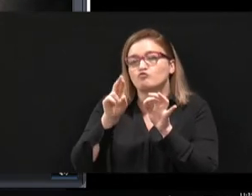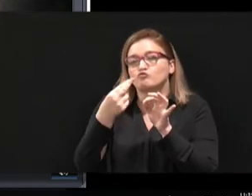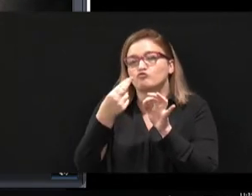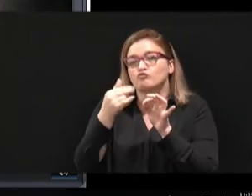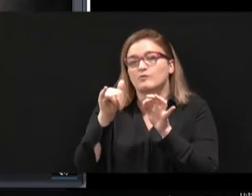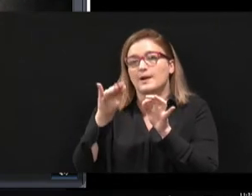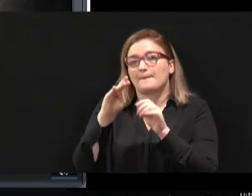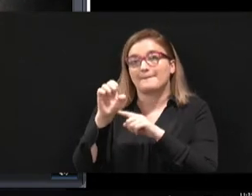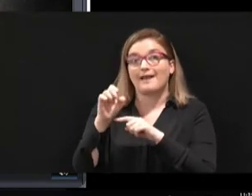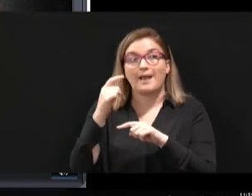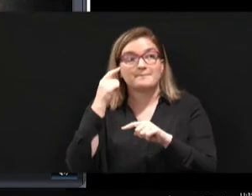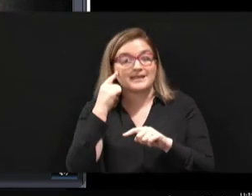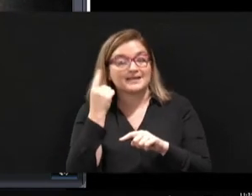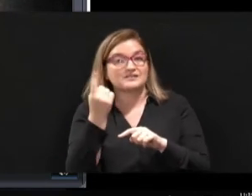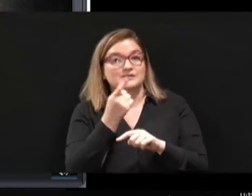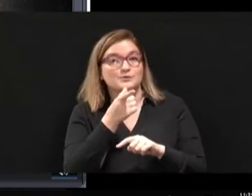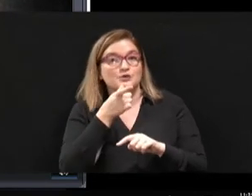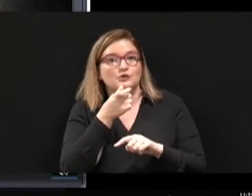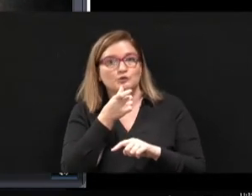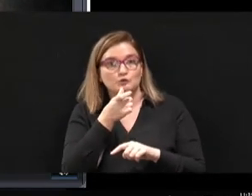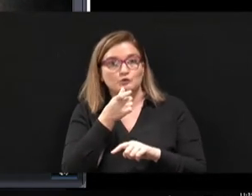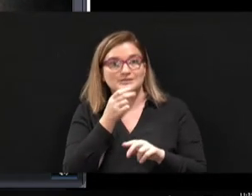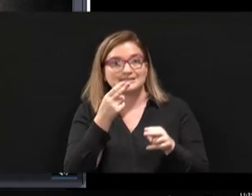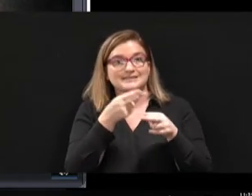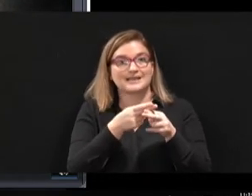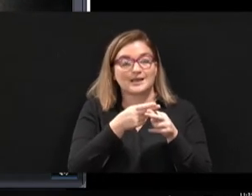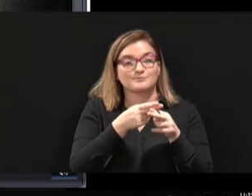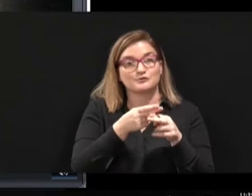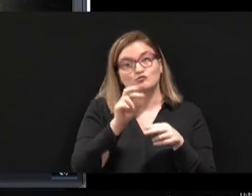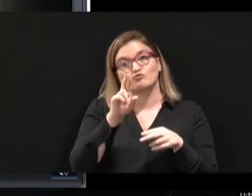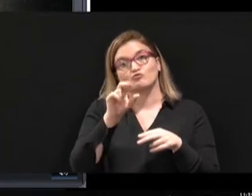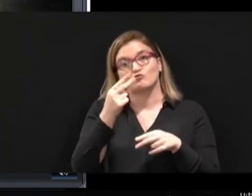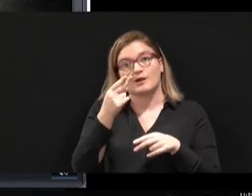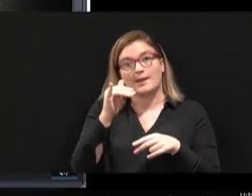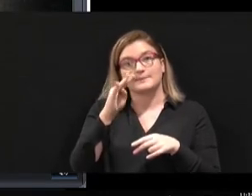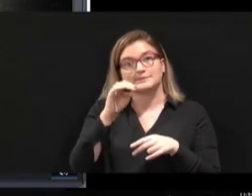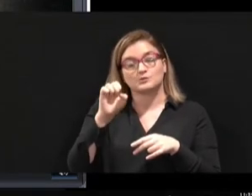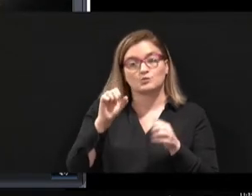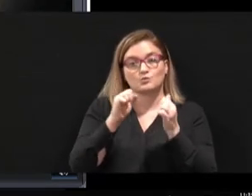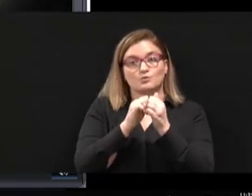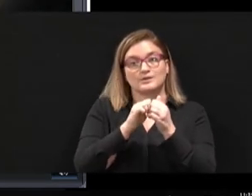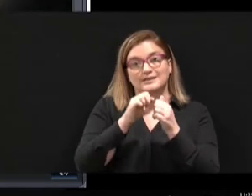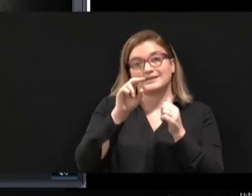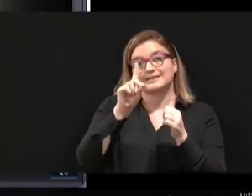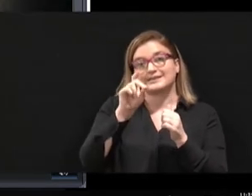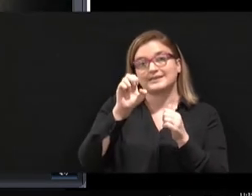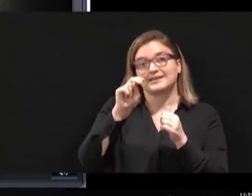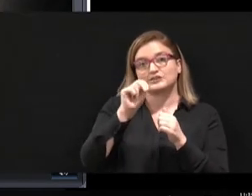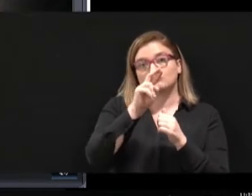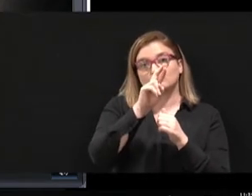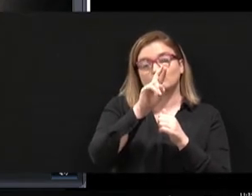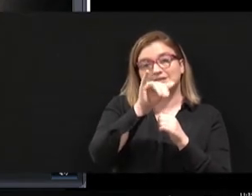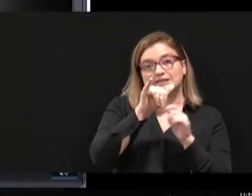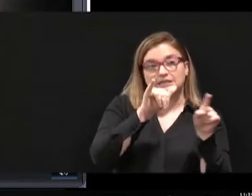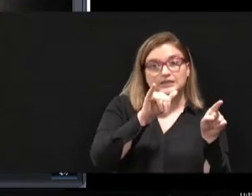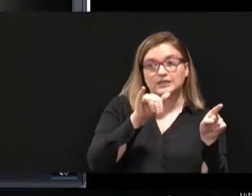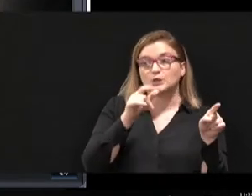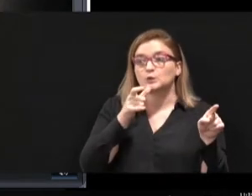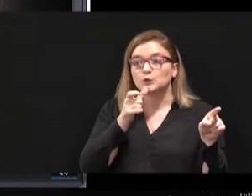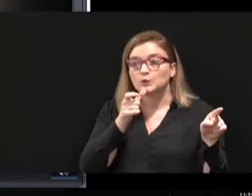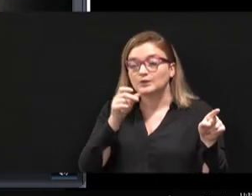of someone whose name rhymes with Denry. Whose name rhymes with Denry? It's Henry. And then we would say,